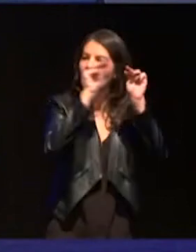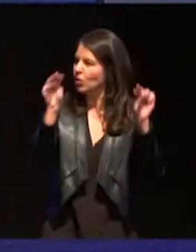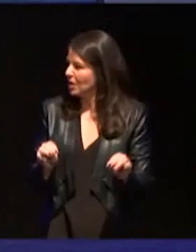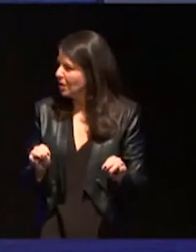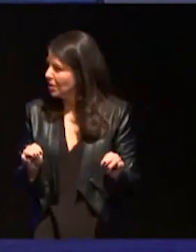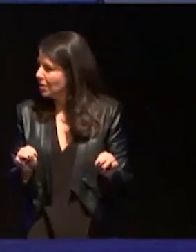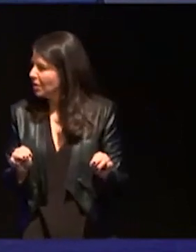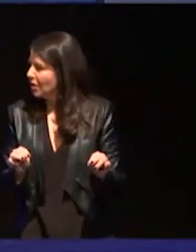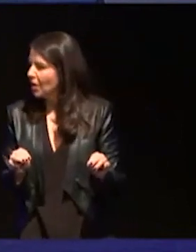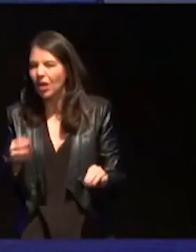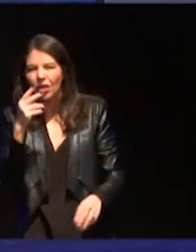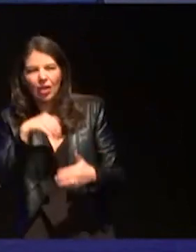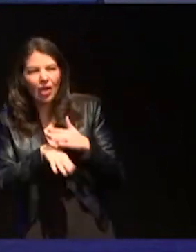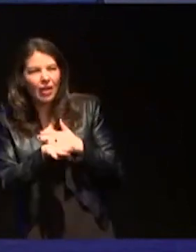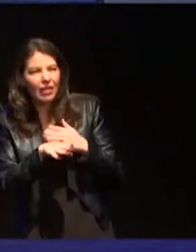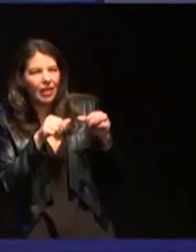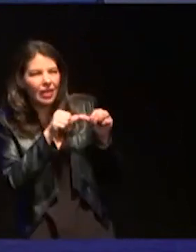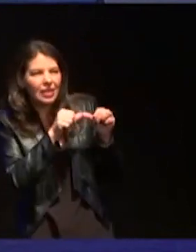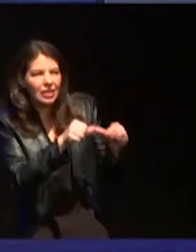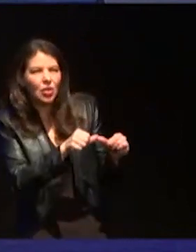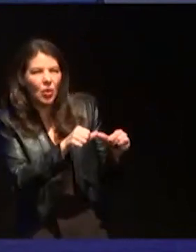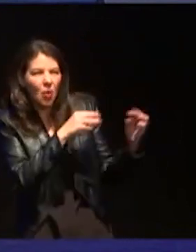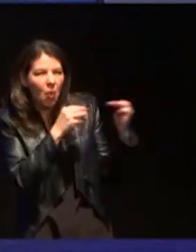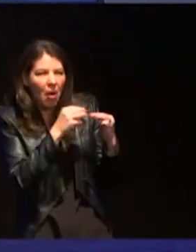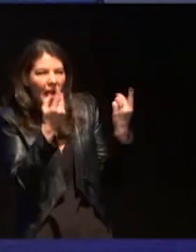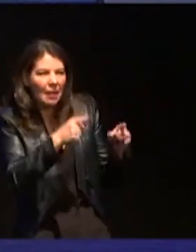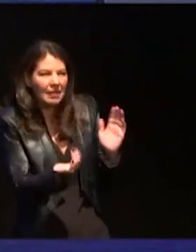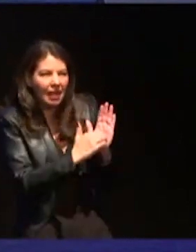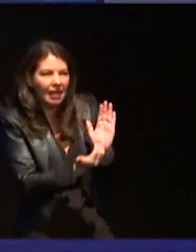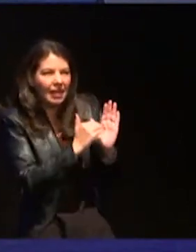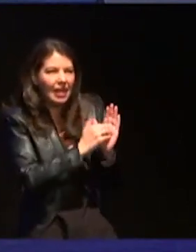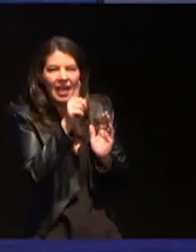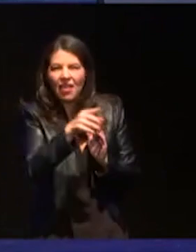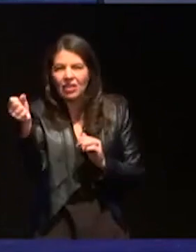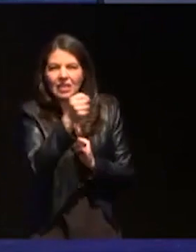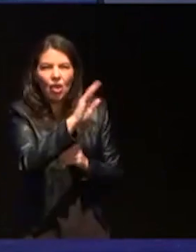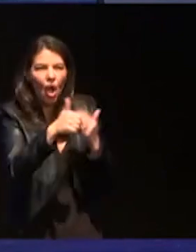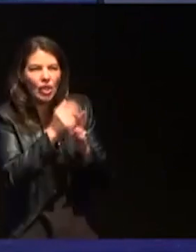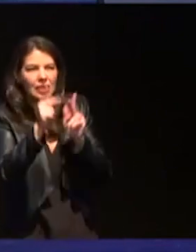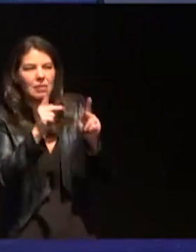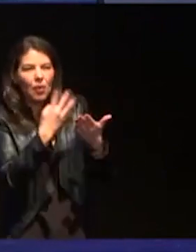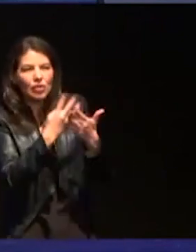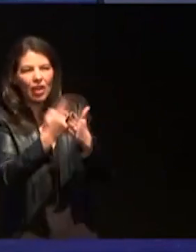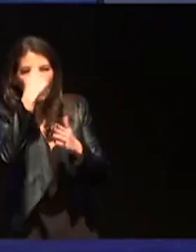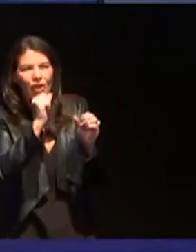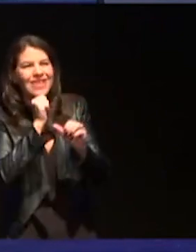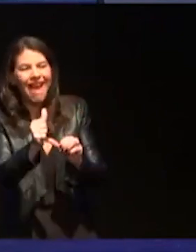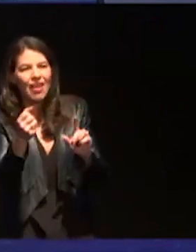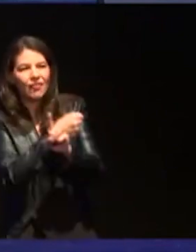war. They're still incarcerating kids. They're still putting all these people in jail for nonviolent